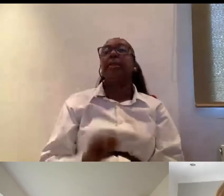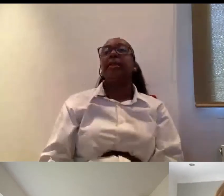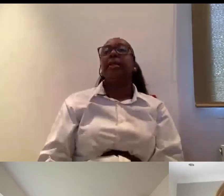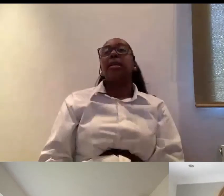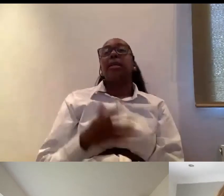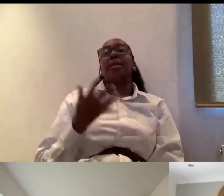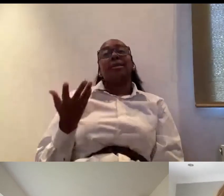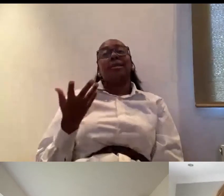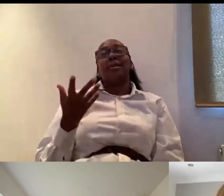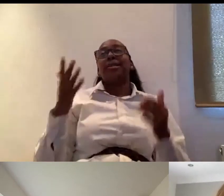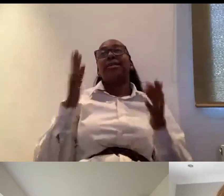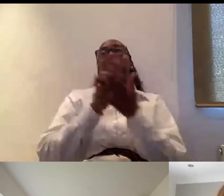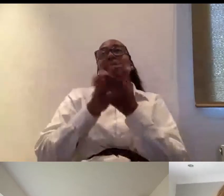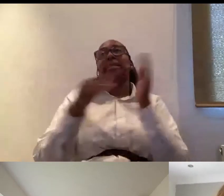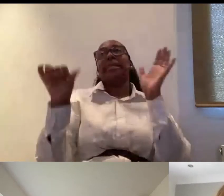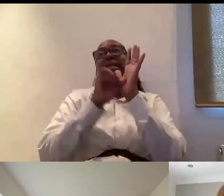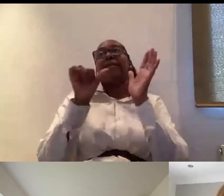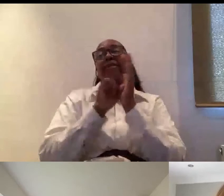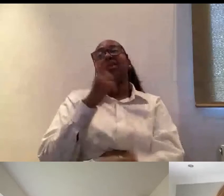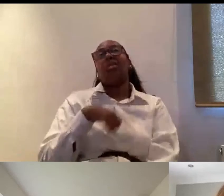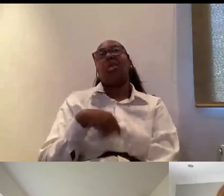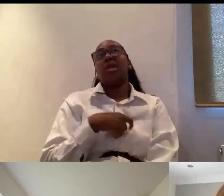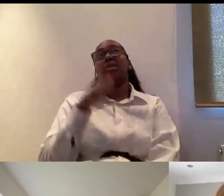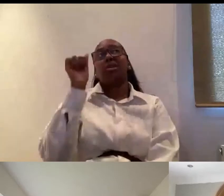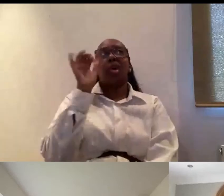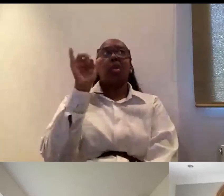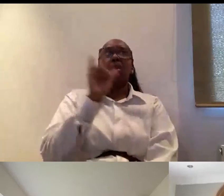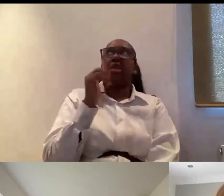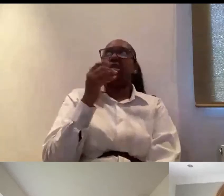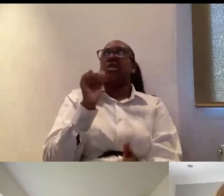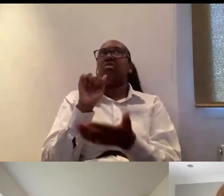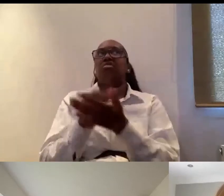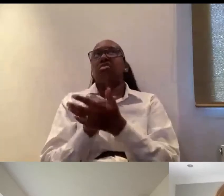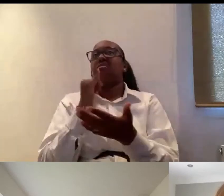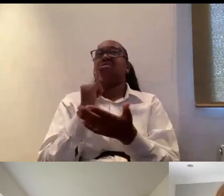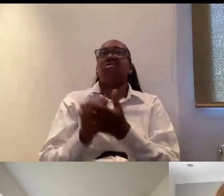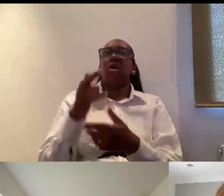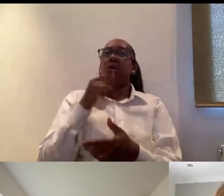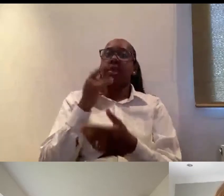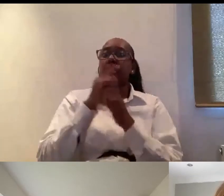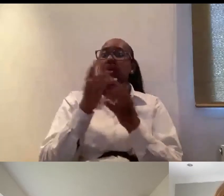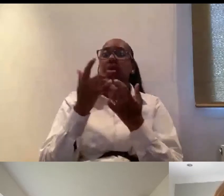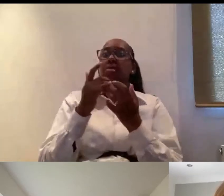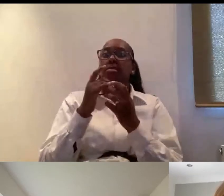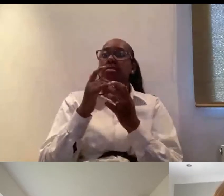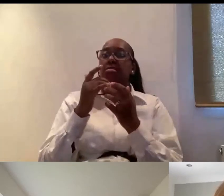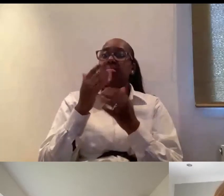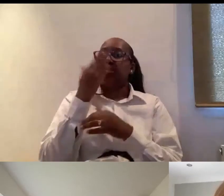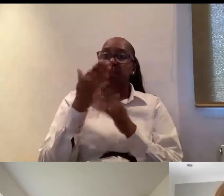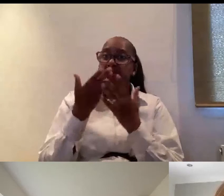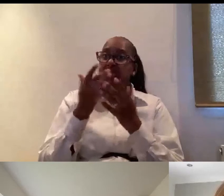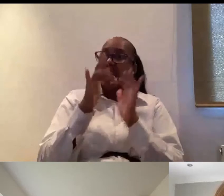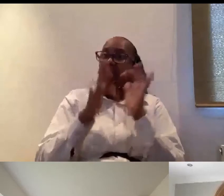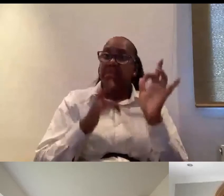It's really difficult, to be honest, for you to know what's right and wrong, especially on social media. So I would